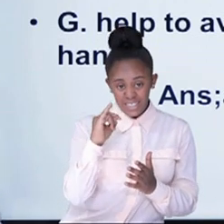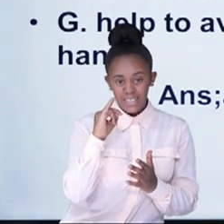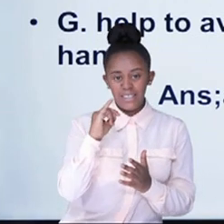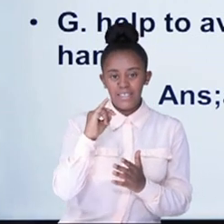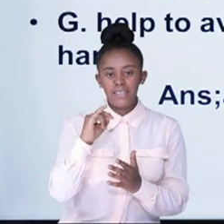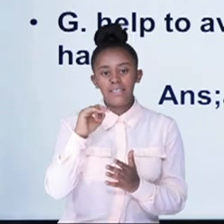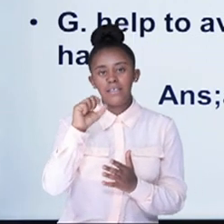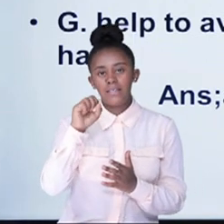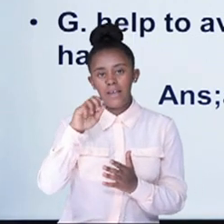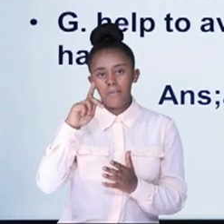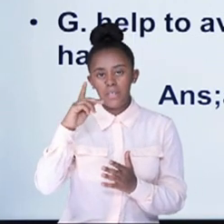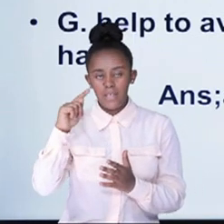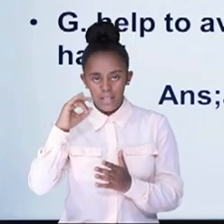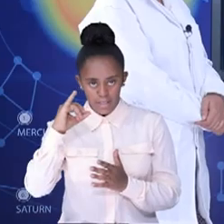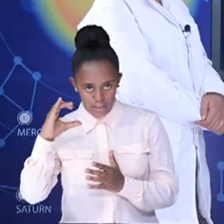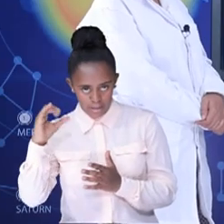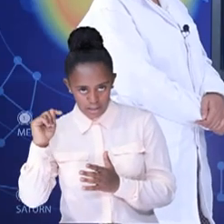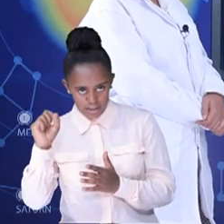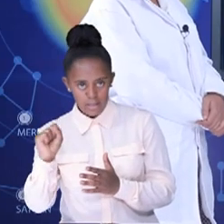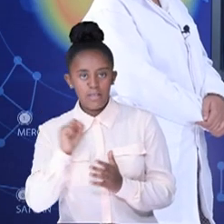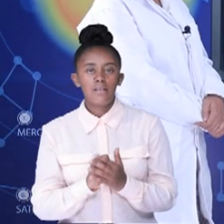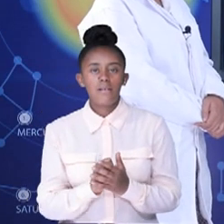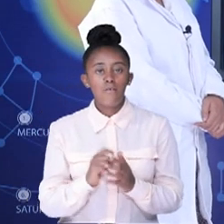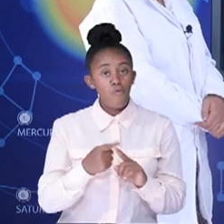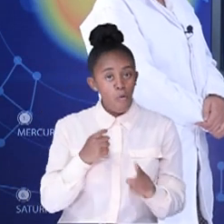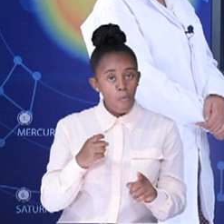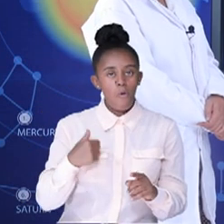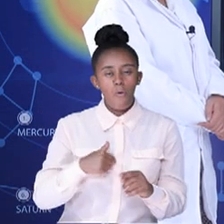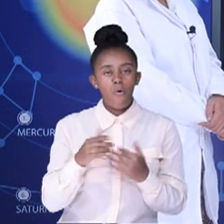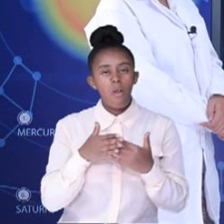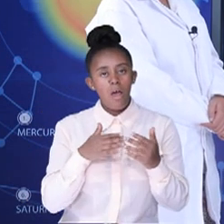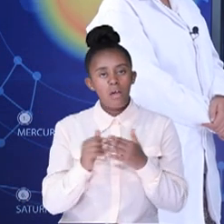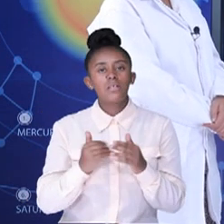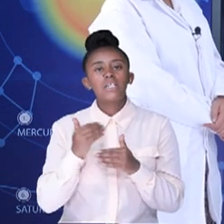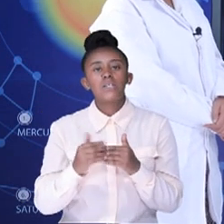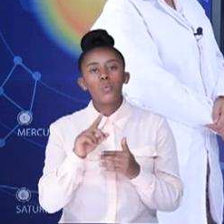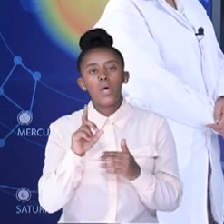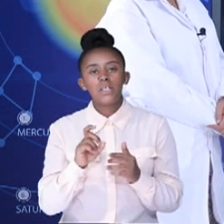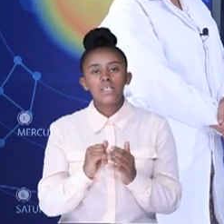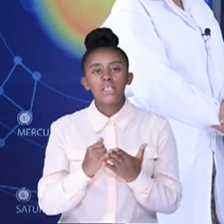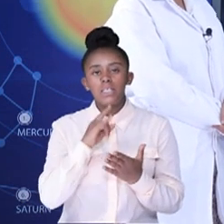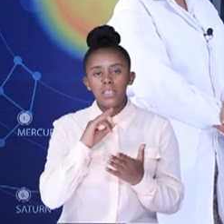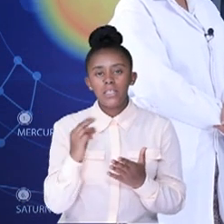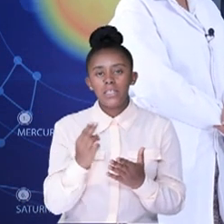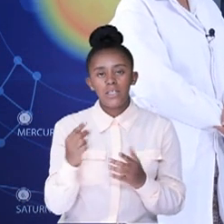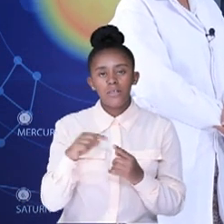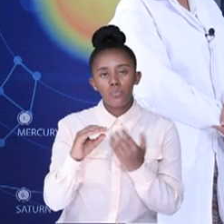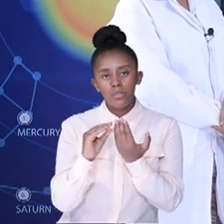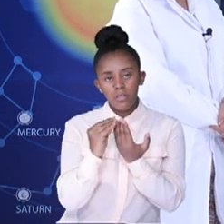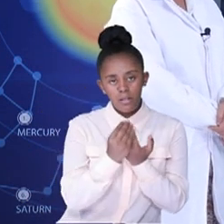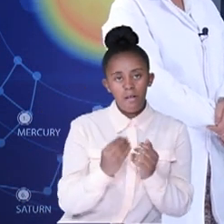remove microorganisms from our hand. And the next question, it is used to